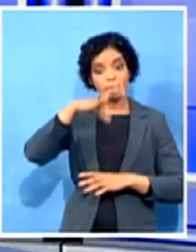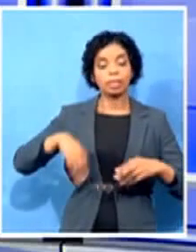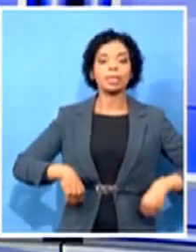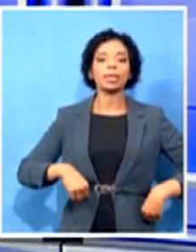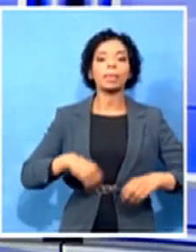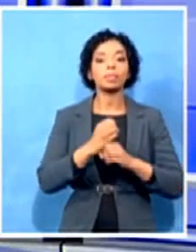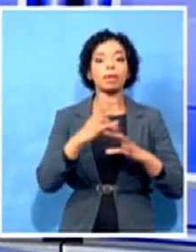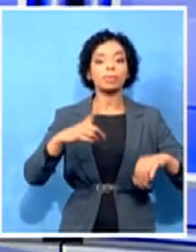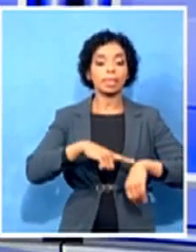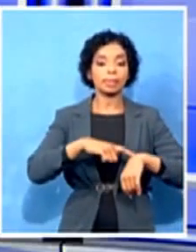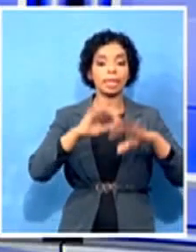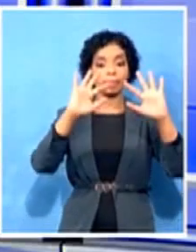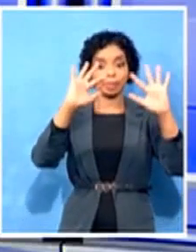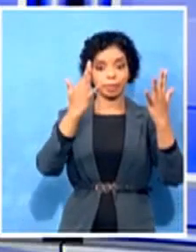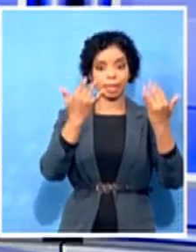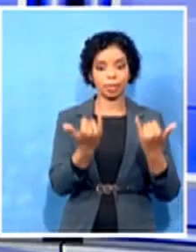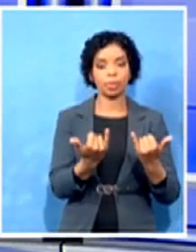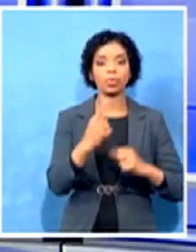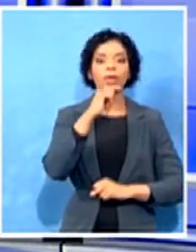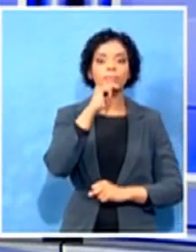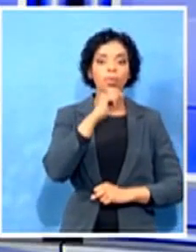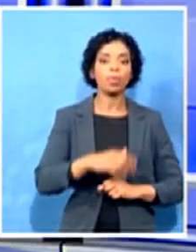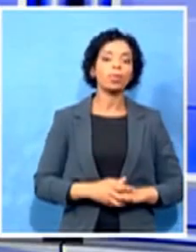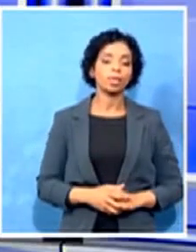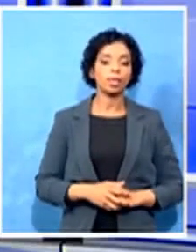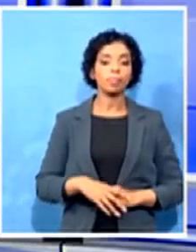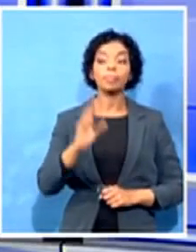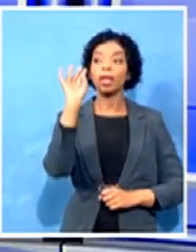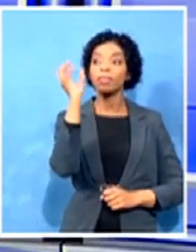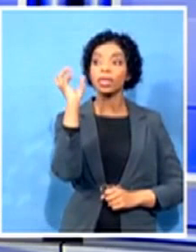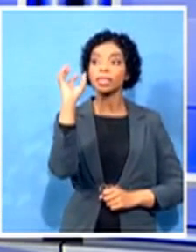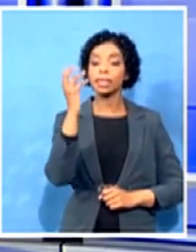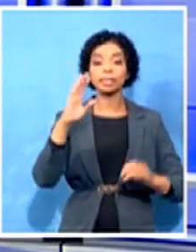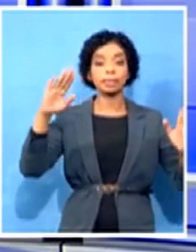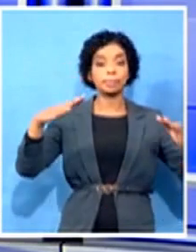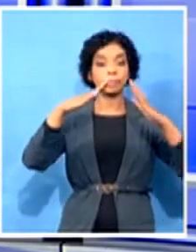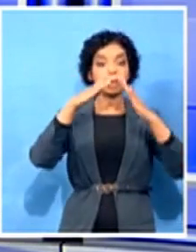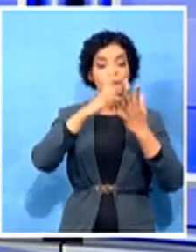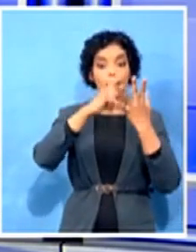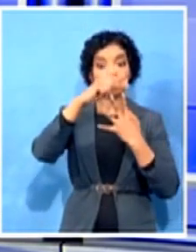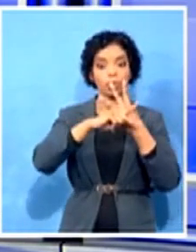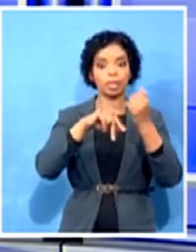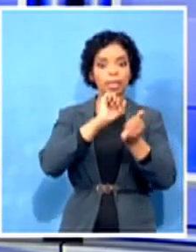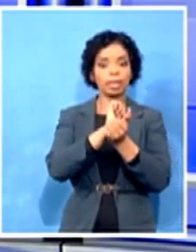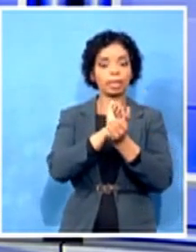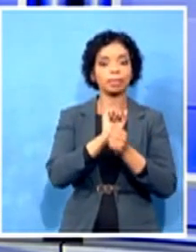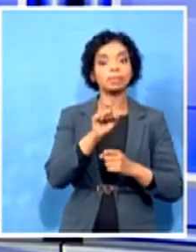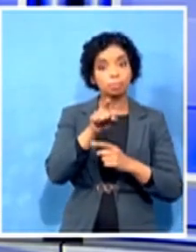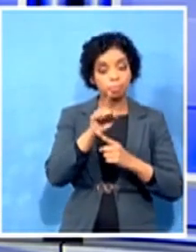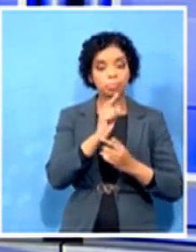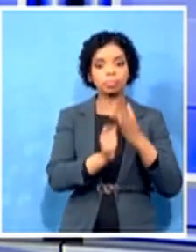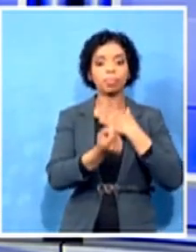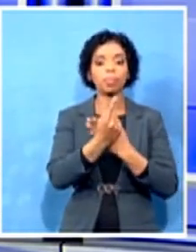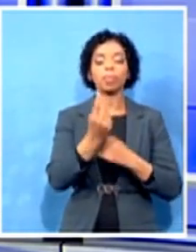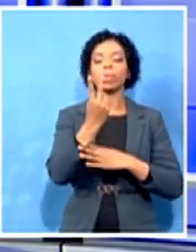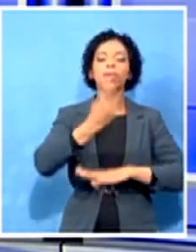The Free State Asbestos Project arrest has been, as we've been reporting in the headlines for the past 2 days, and some media houses opted to name the